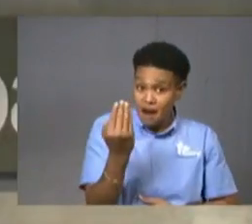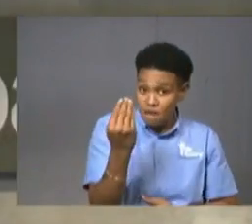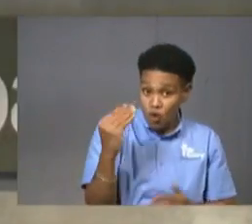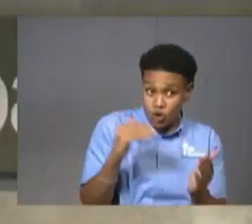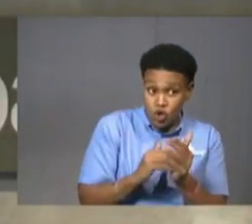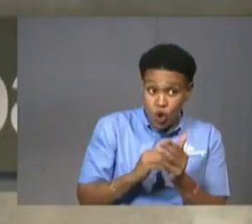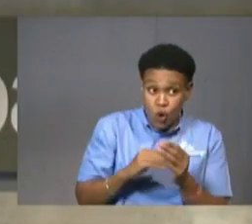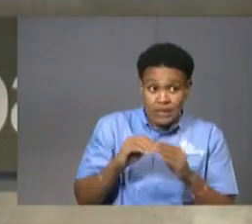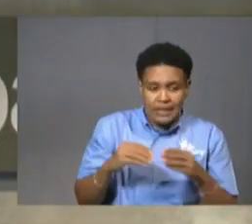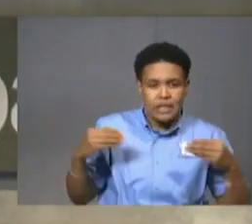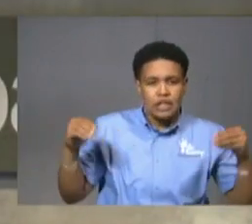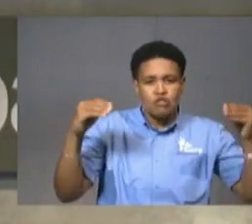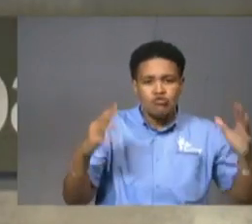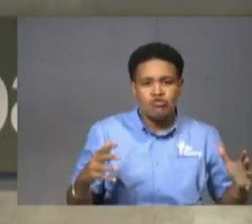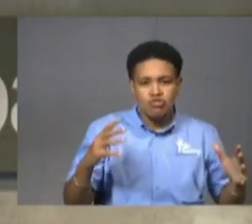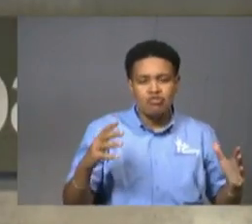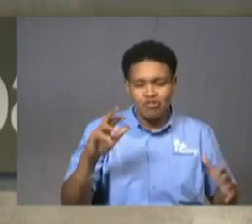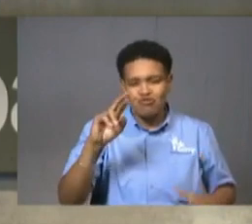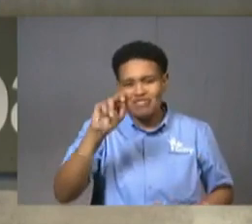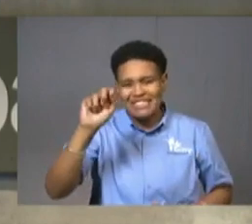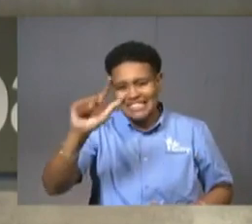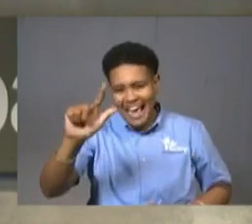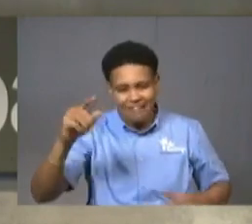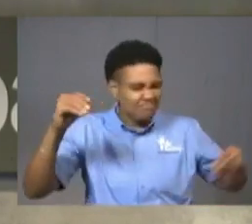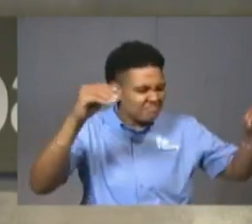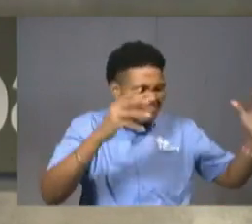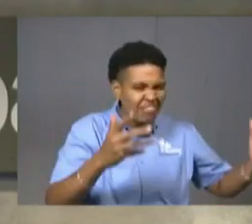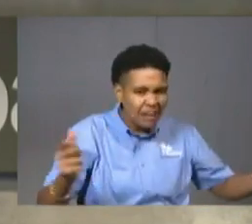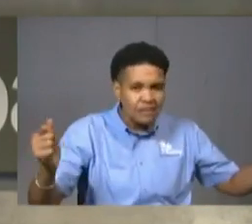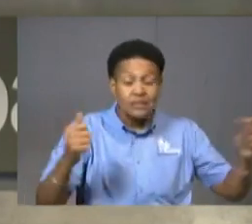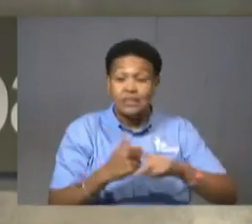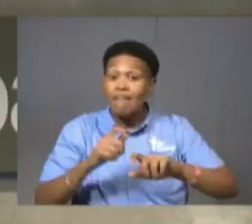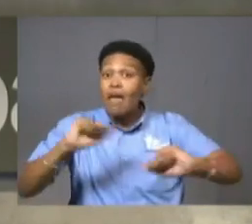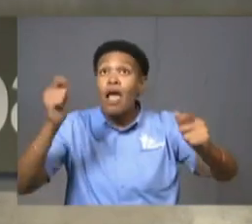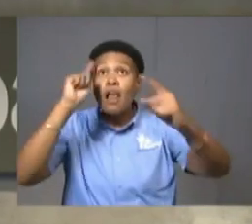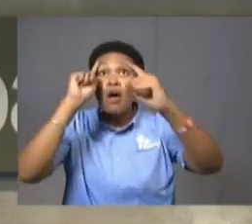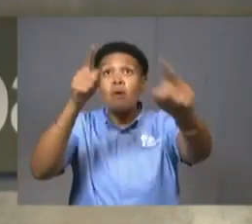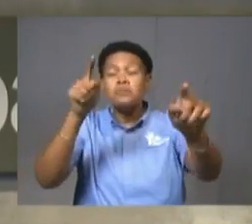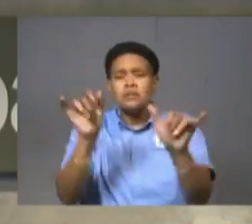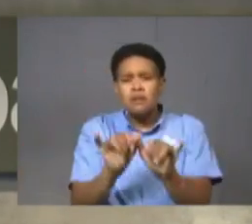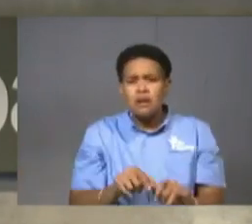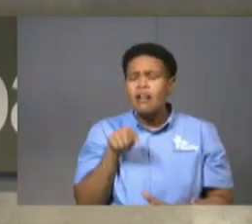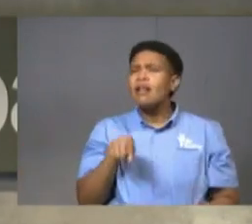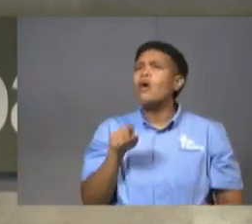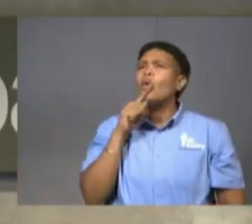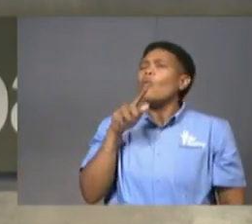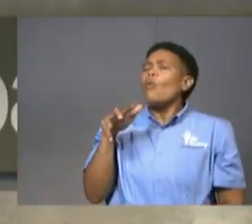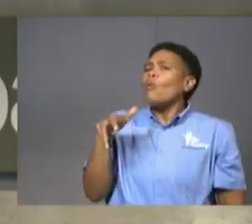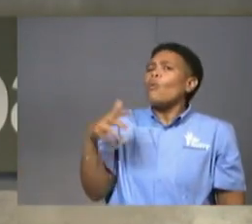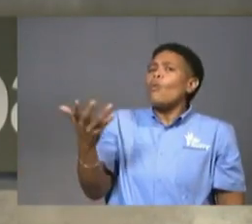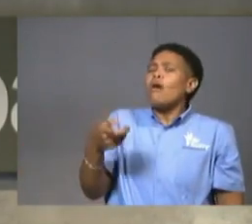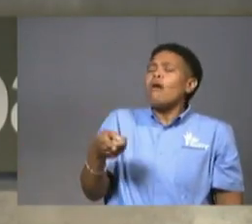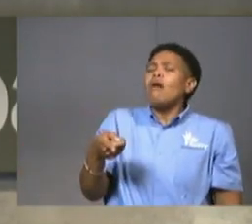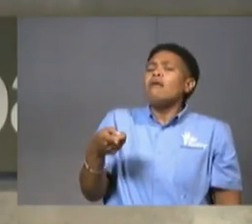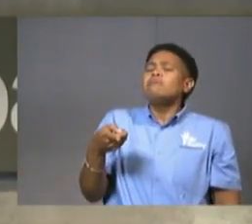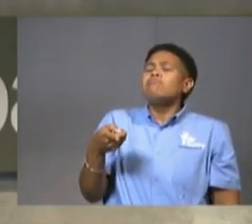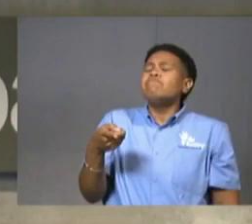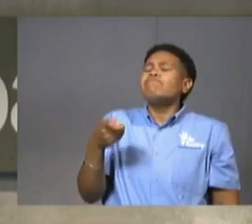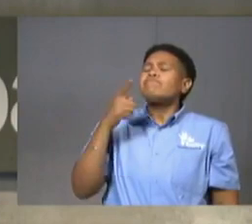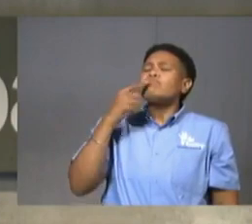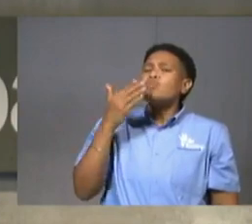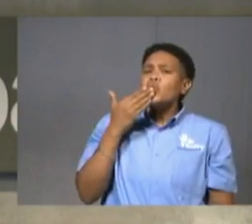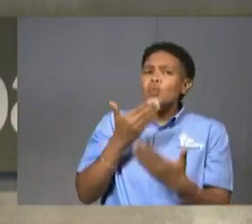retail. By any objective measure, this is a